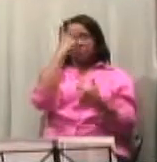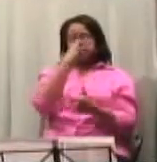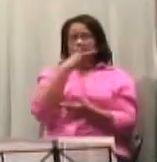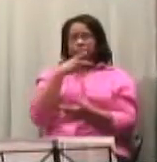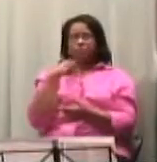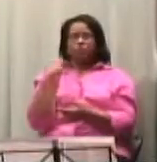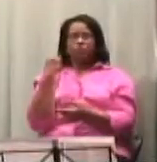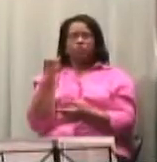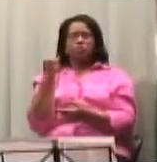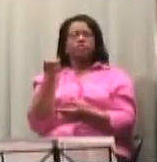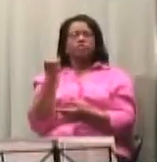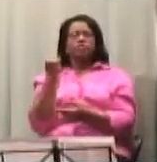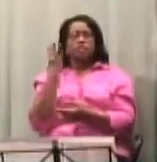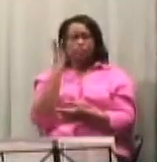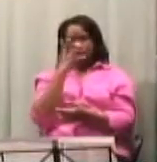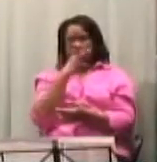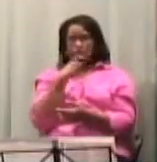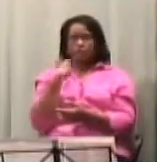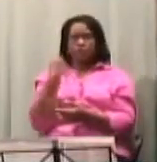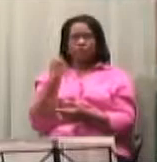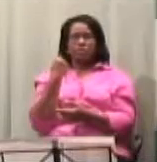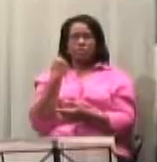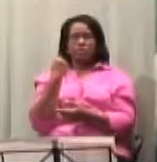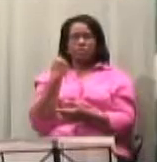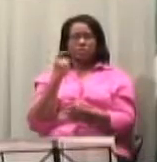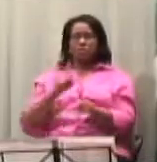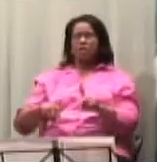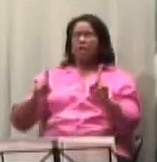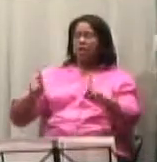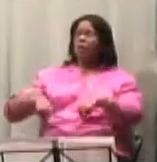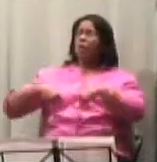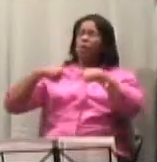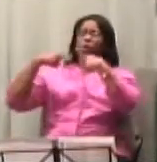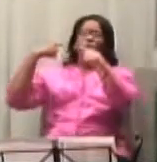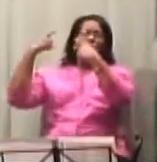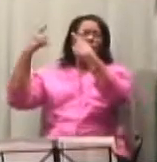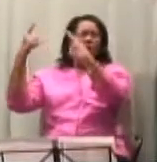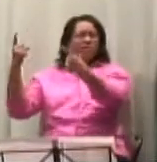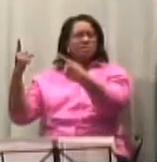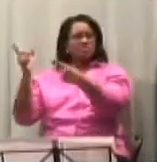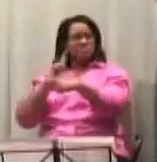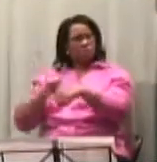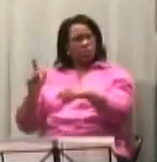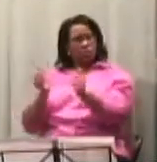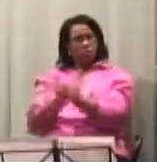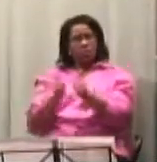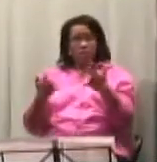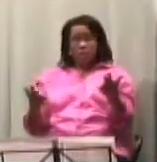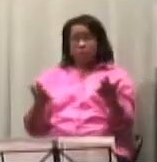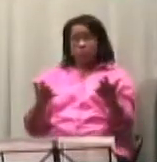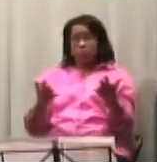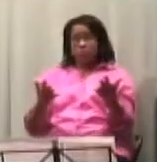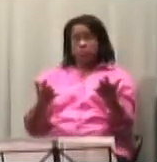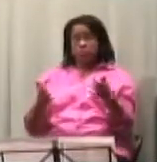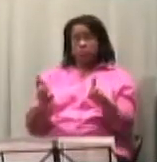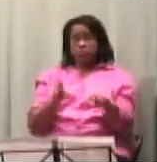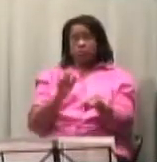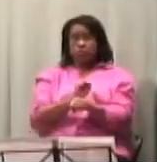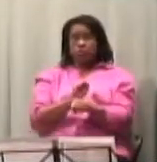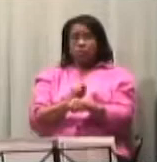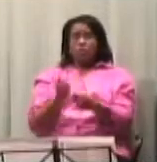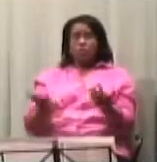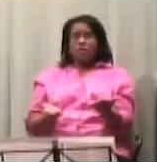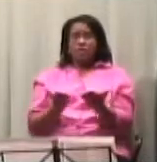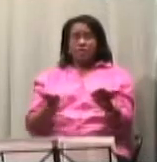the Lord, cannot go back to God without producing